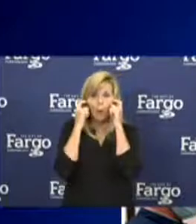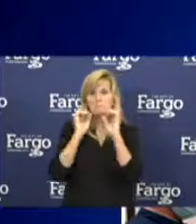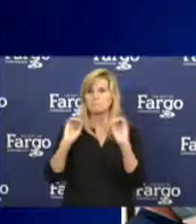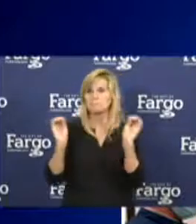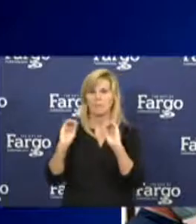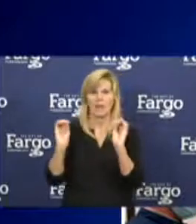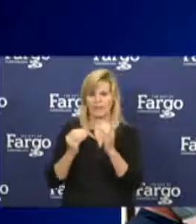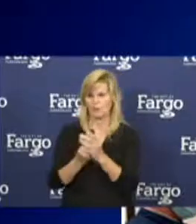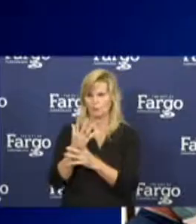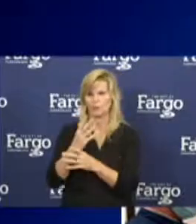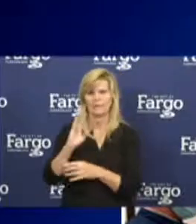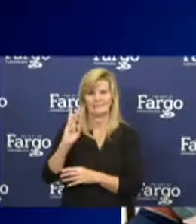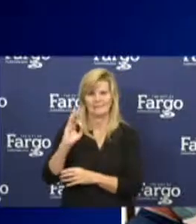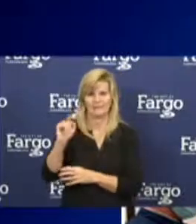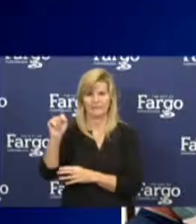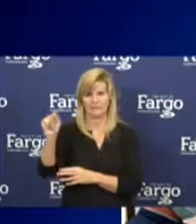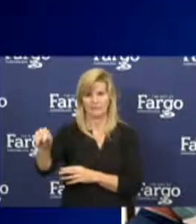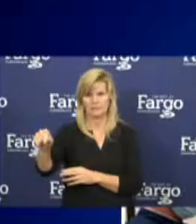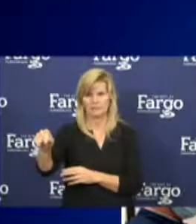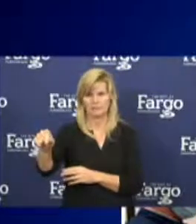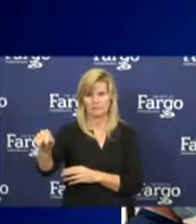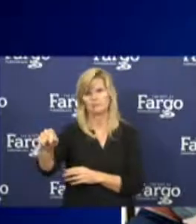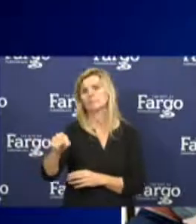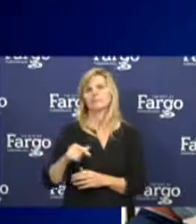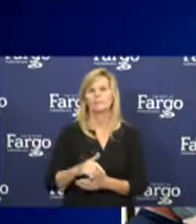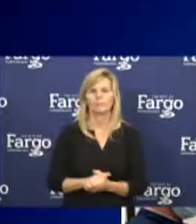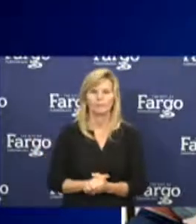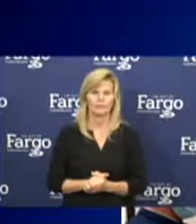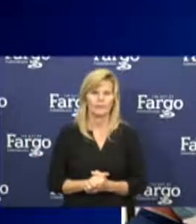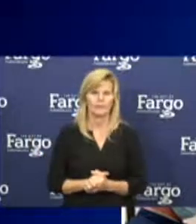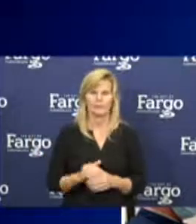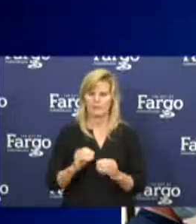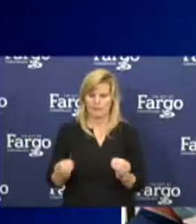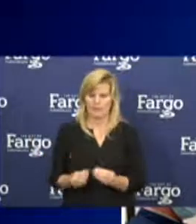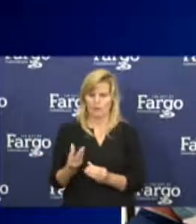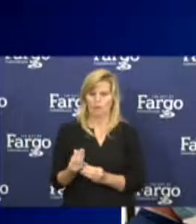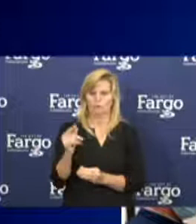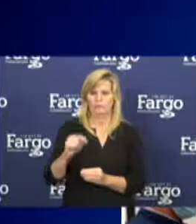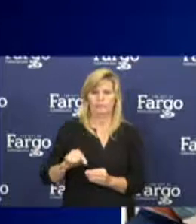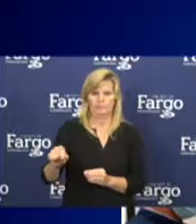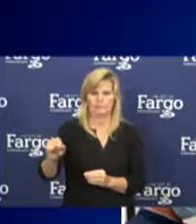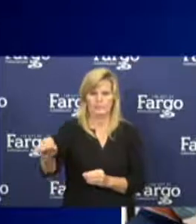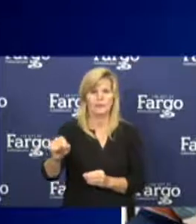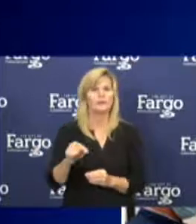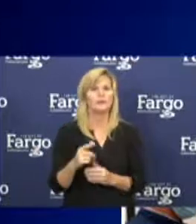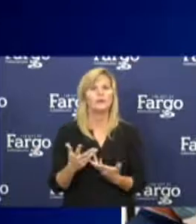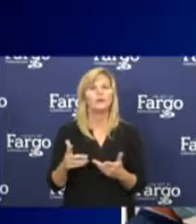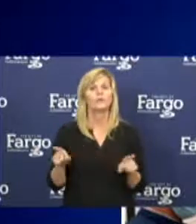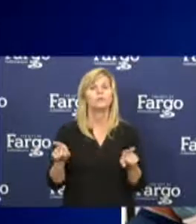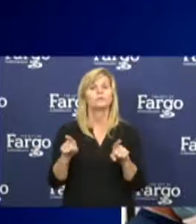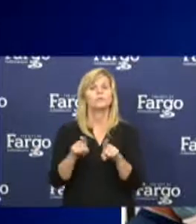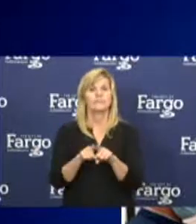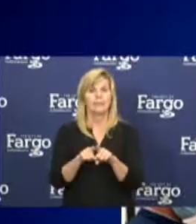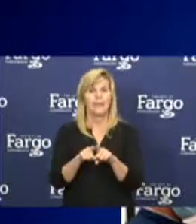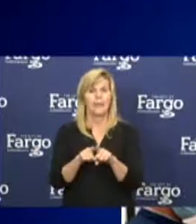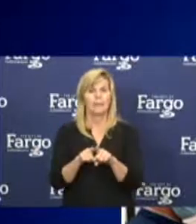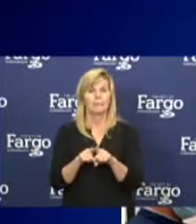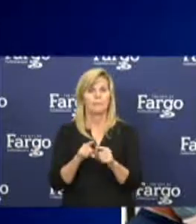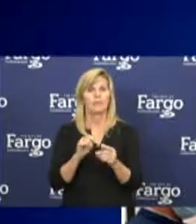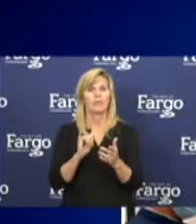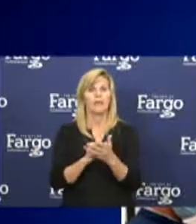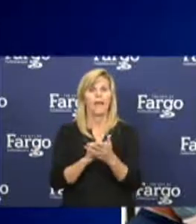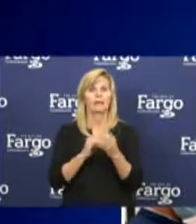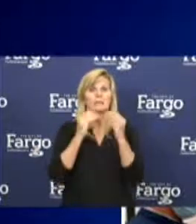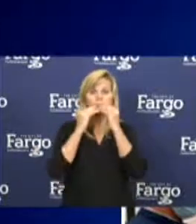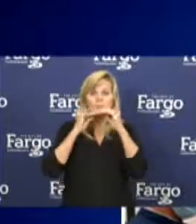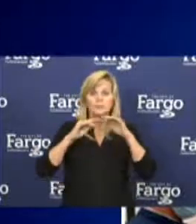those respiratory droplets from landing on those Petri dishes and growing any bacteria. Those are the same droplets carrying that bacteria that carry the virus.